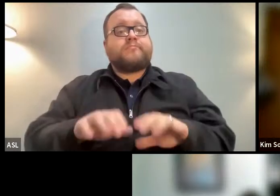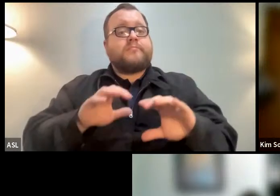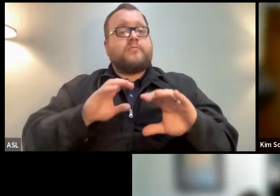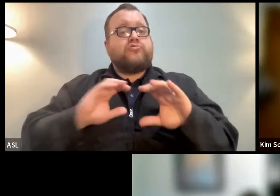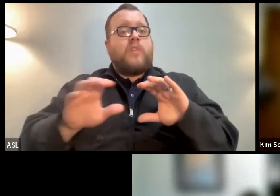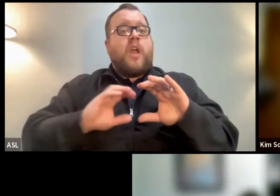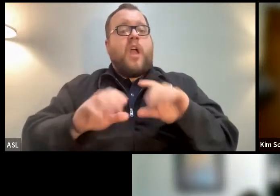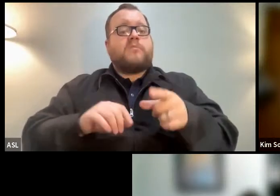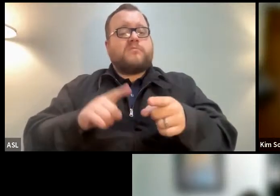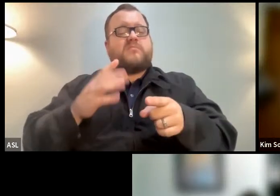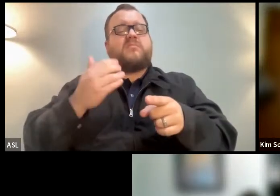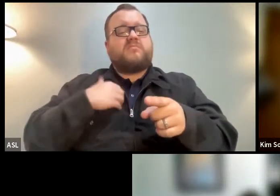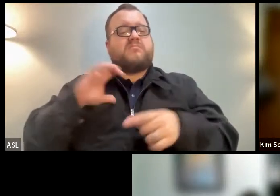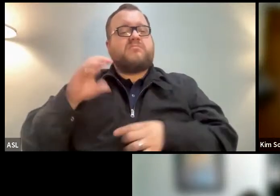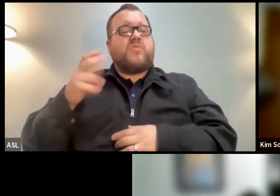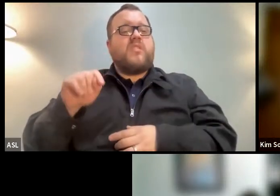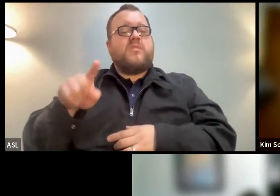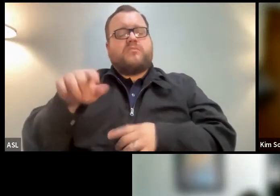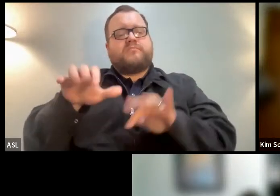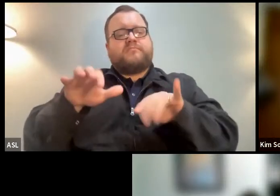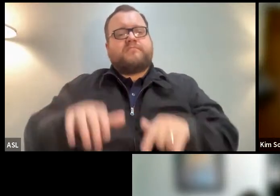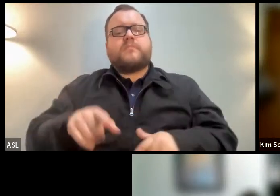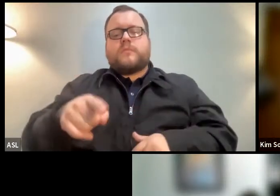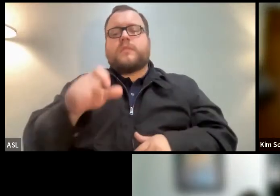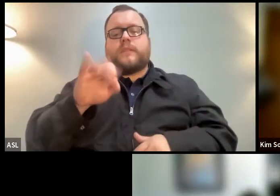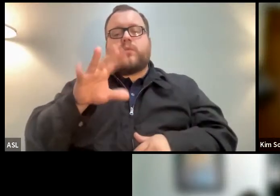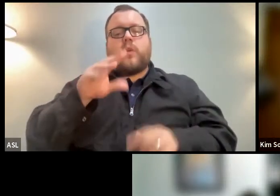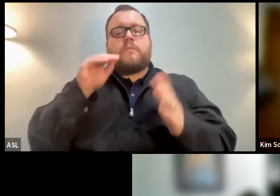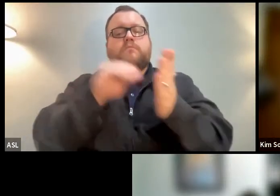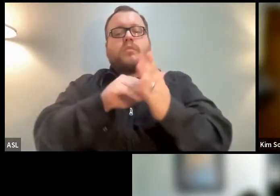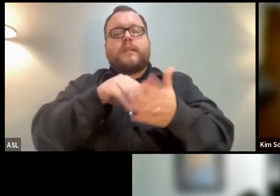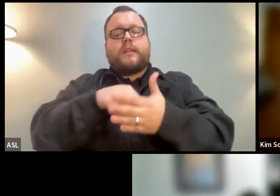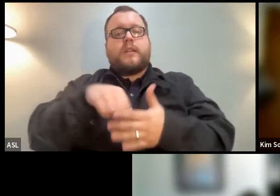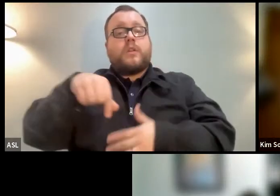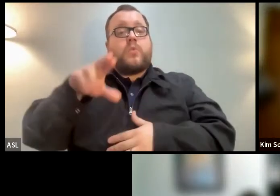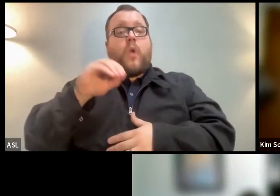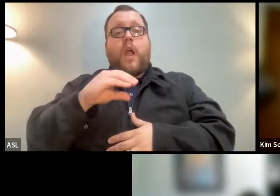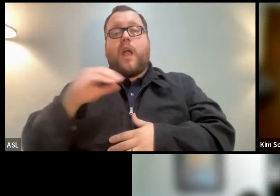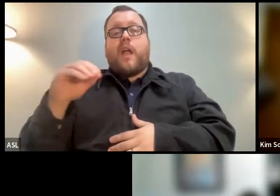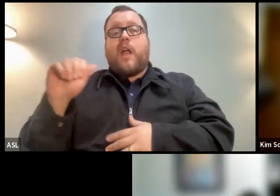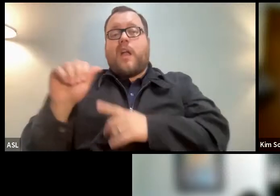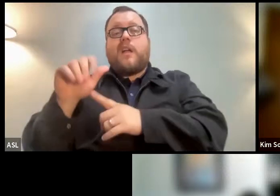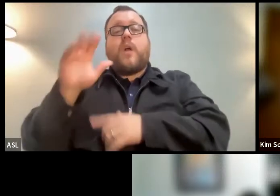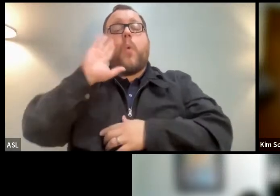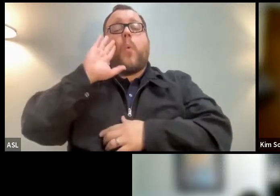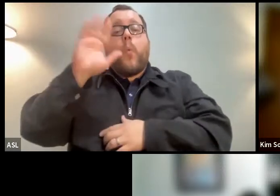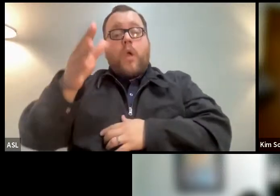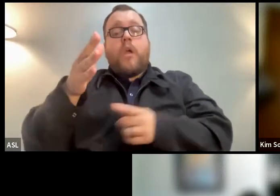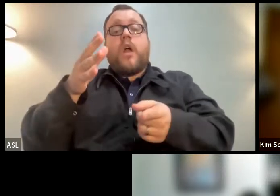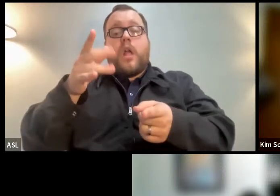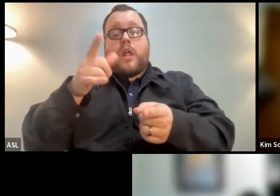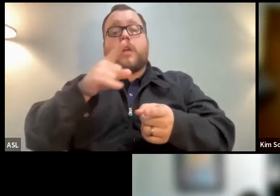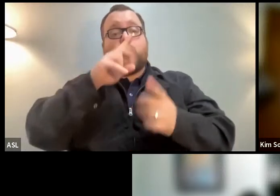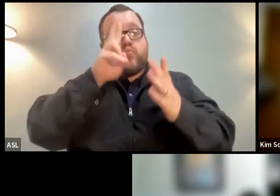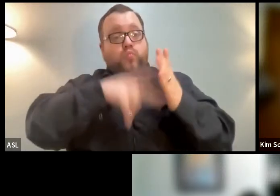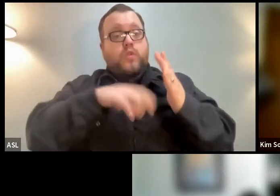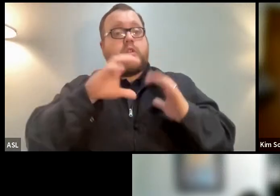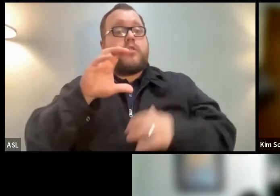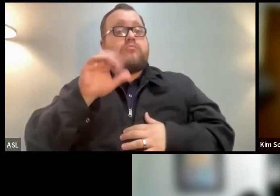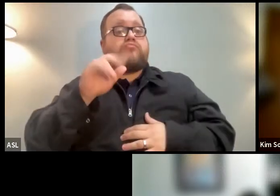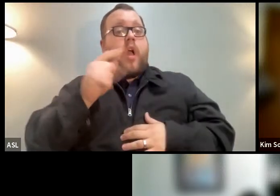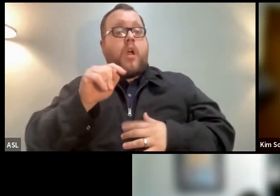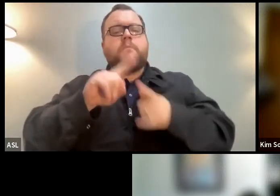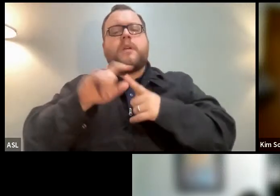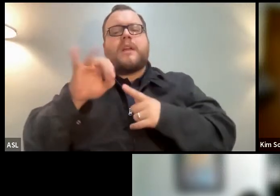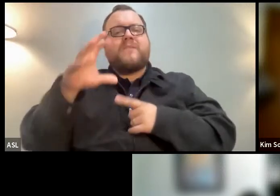in chat, and if you would put those in the Q&A, we'll read through the chat, but if we miss it, you might want to add those to the Q&A.